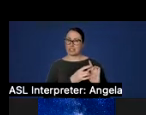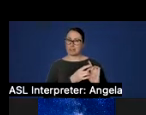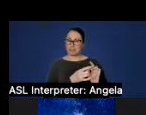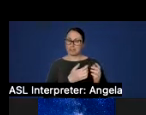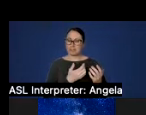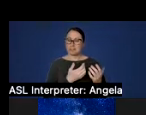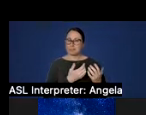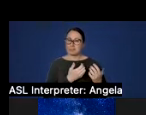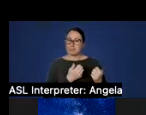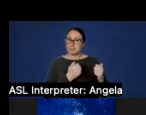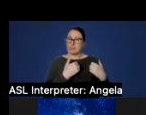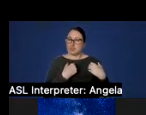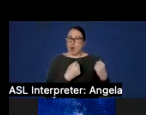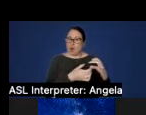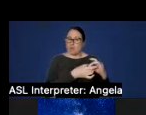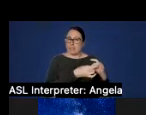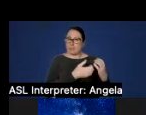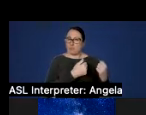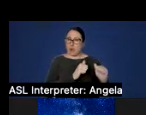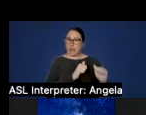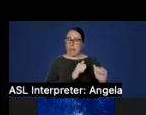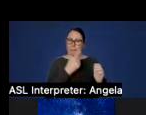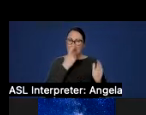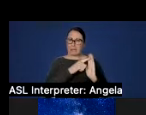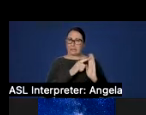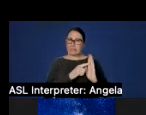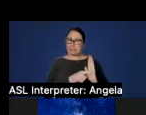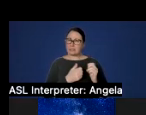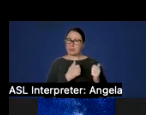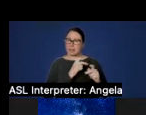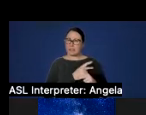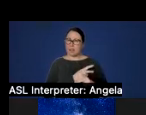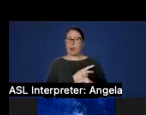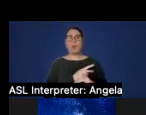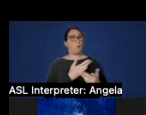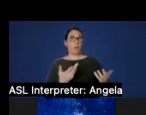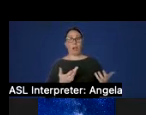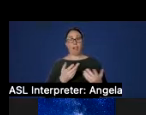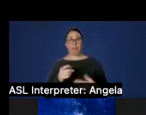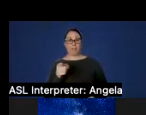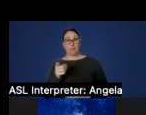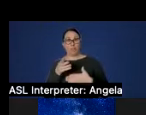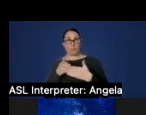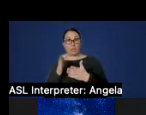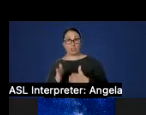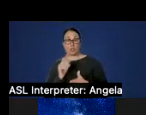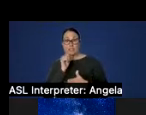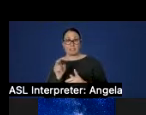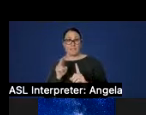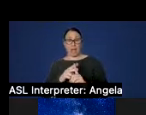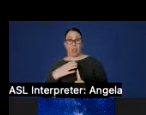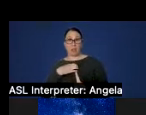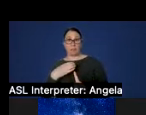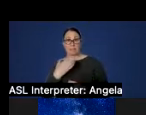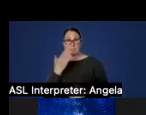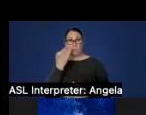just assessing is really what I was doing. And they were like, well, the prosecutor doesn't file the complaint, so why should we get the, you know, police reports in? And so